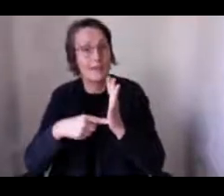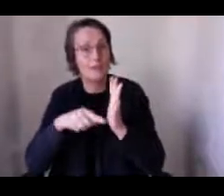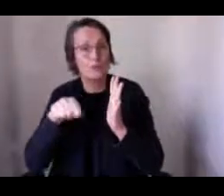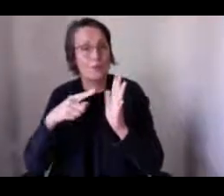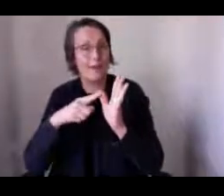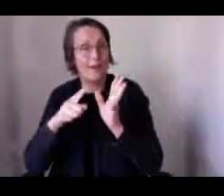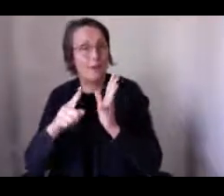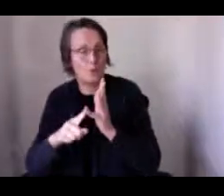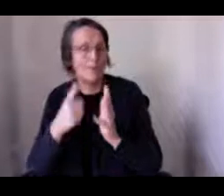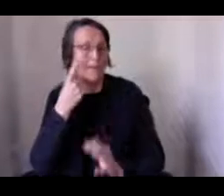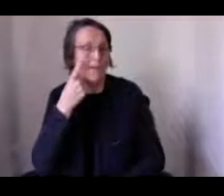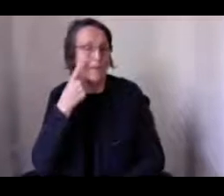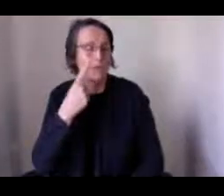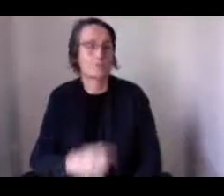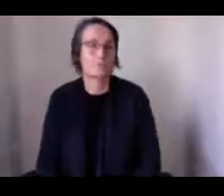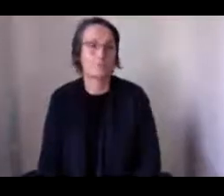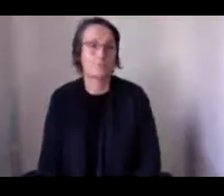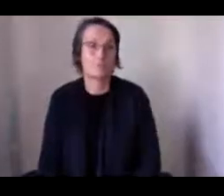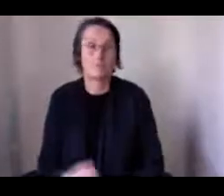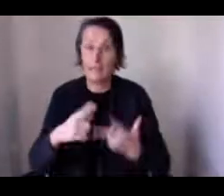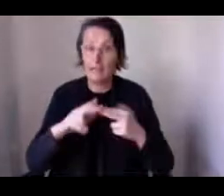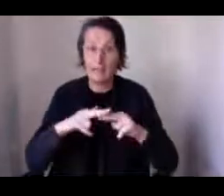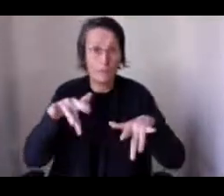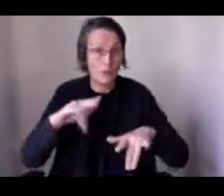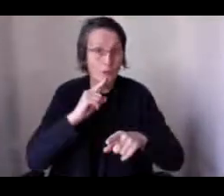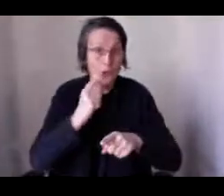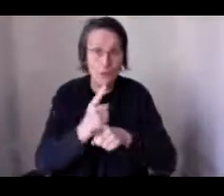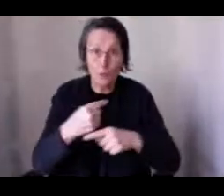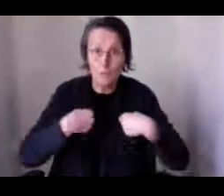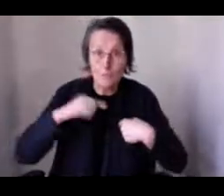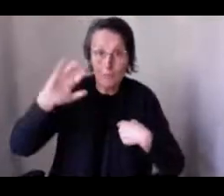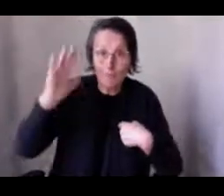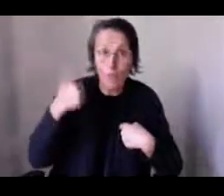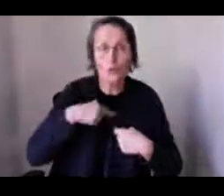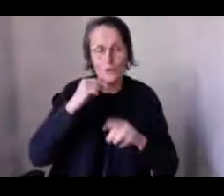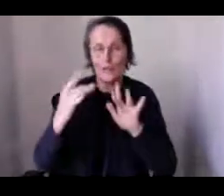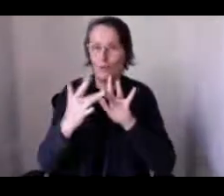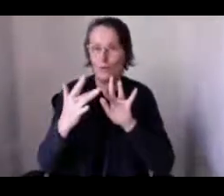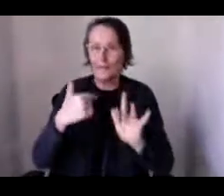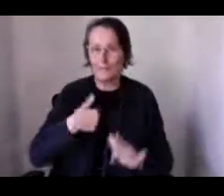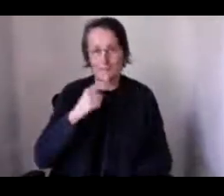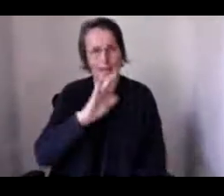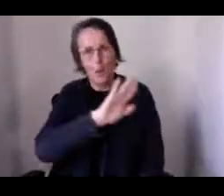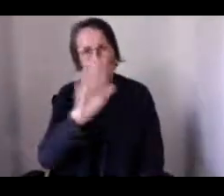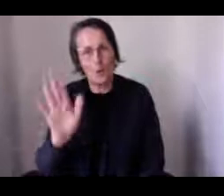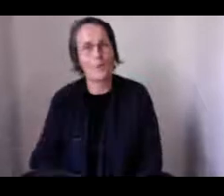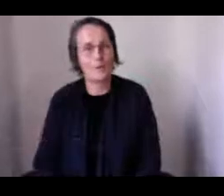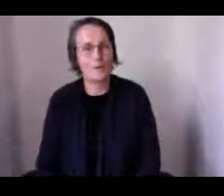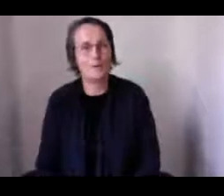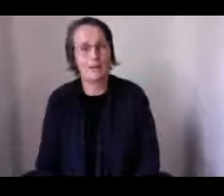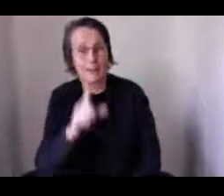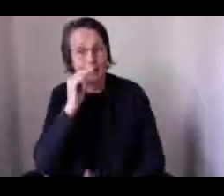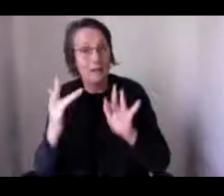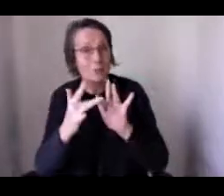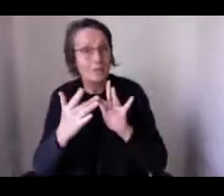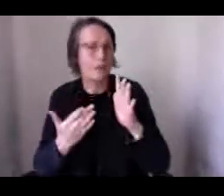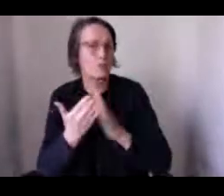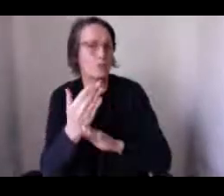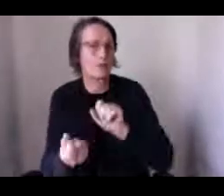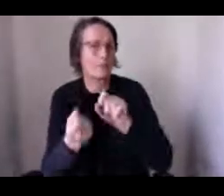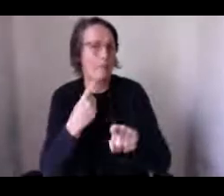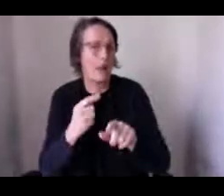arts.net.au. If we haven't spoken before, feel free to reach out and say hello. Get in contact via email is probably the